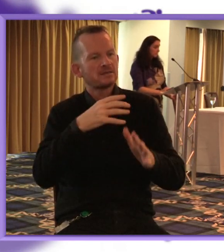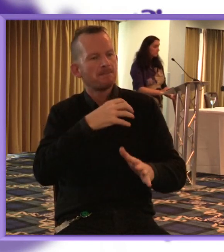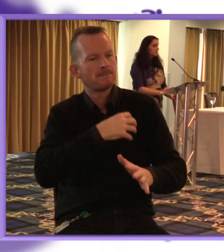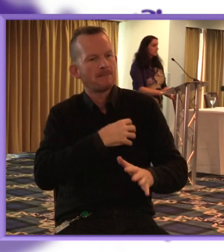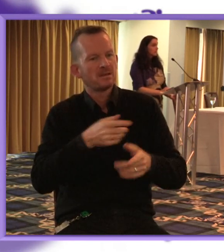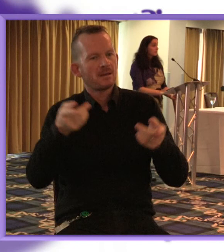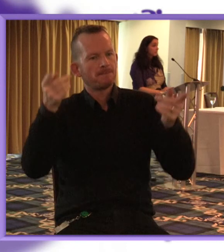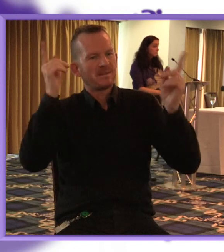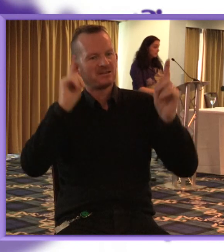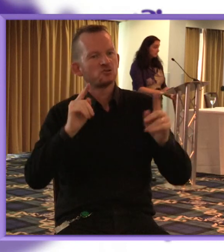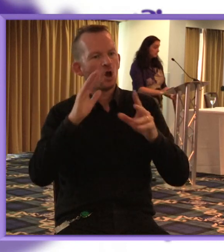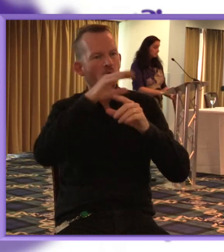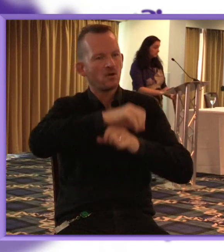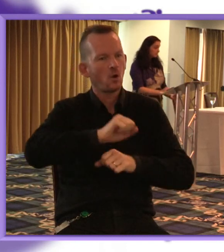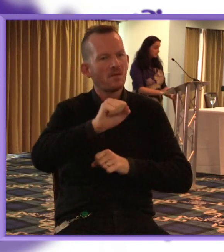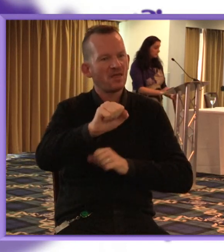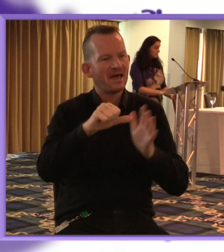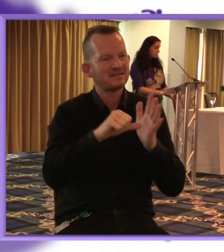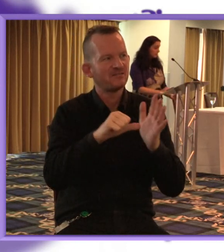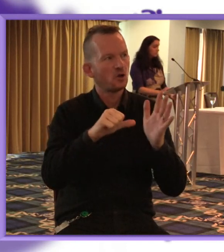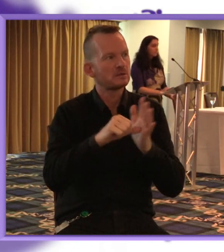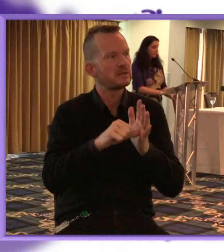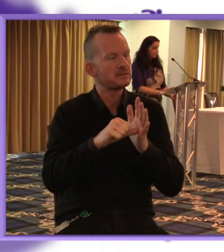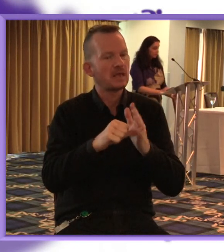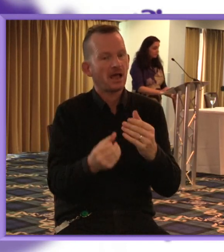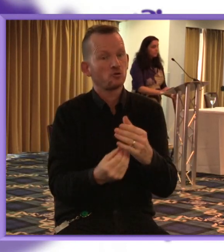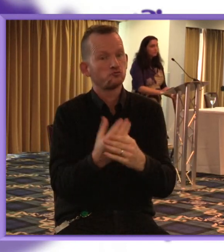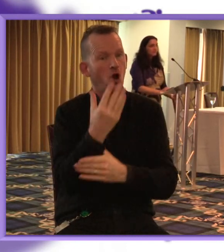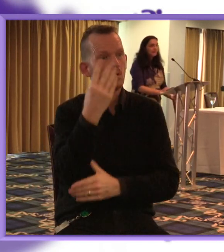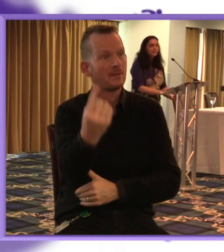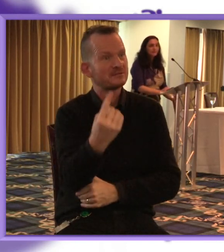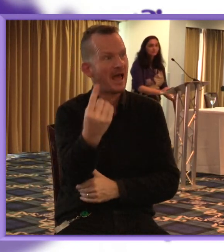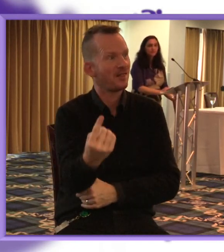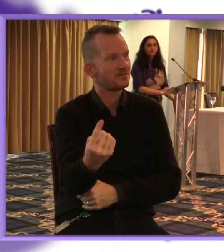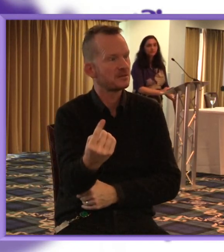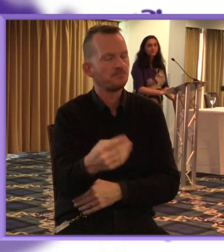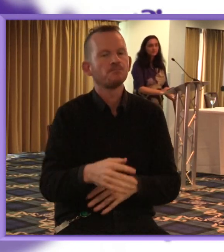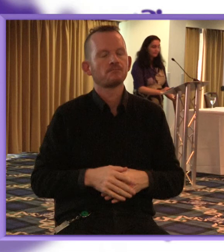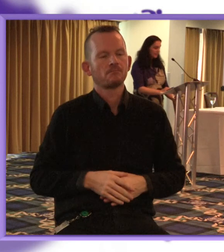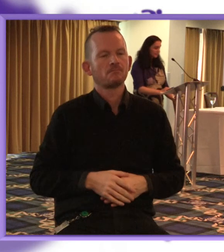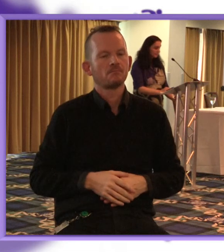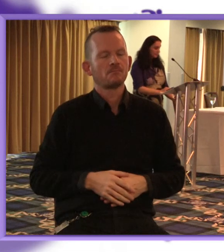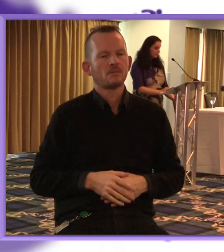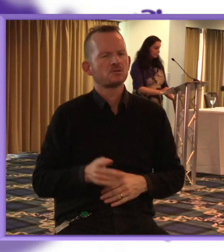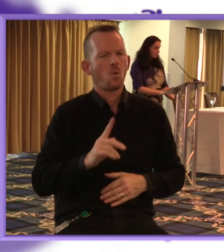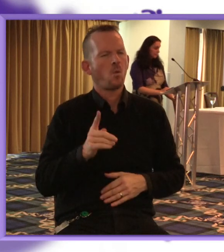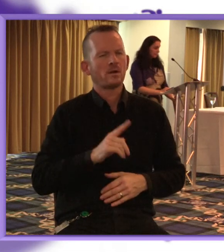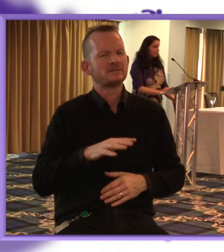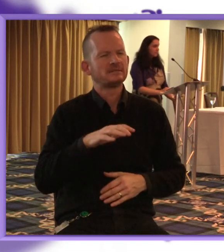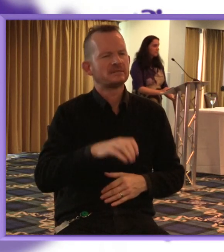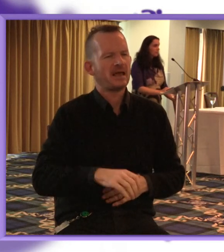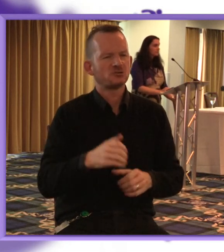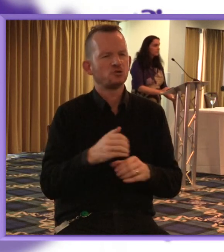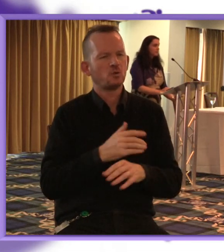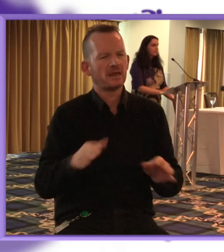their difficulties and grow themselves. So, what does it take to actually do this effectively?